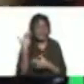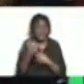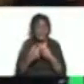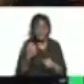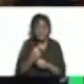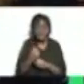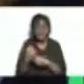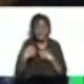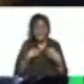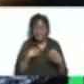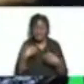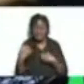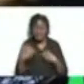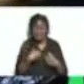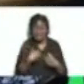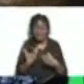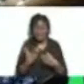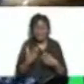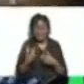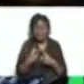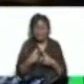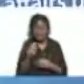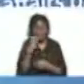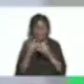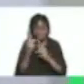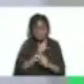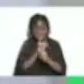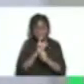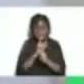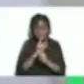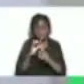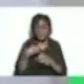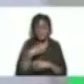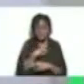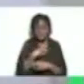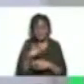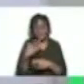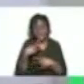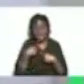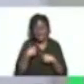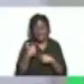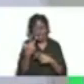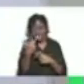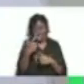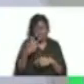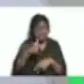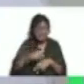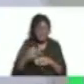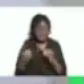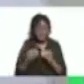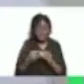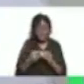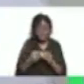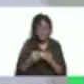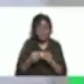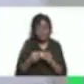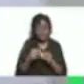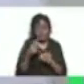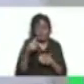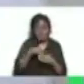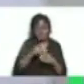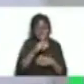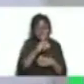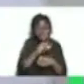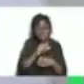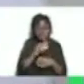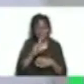Protection Commission have nearly tripled. In 2022, 52 complaints were made to the commission, and